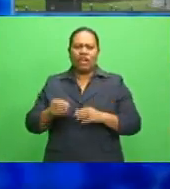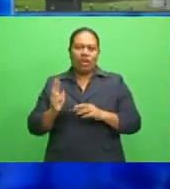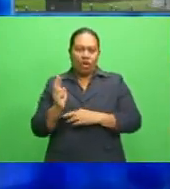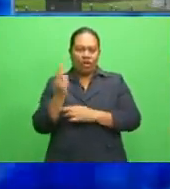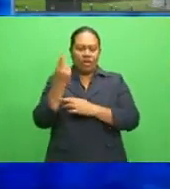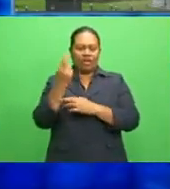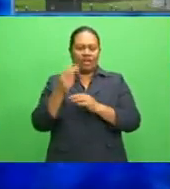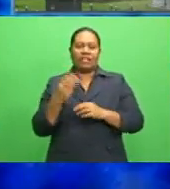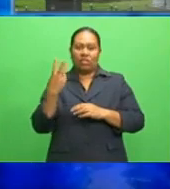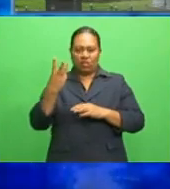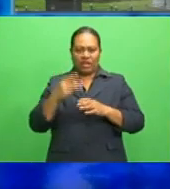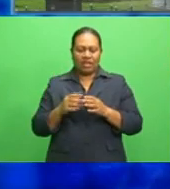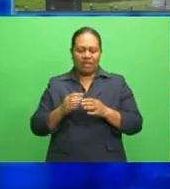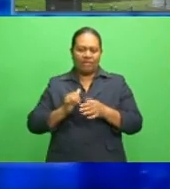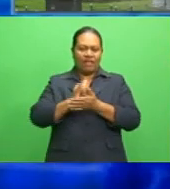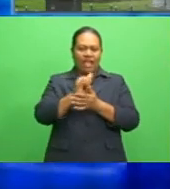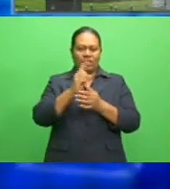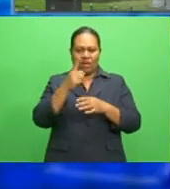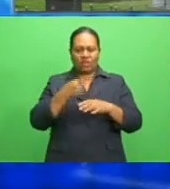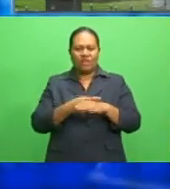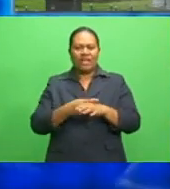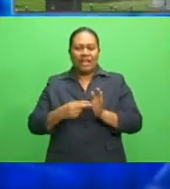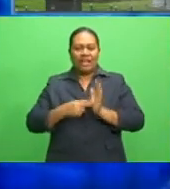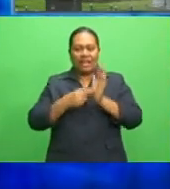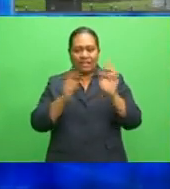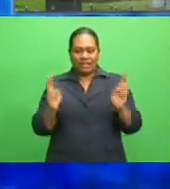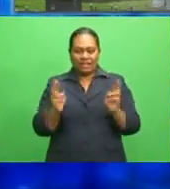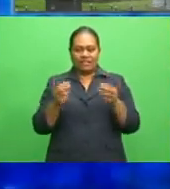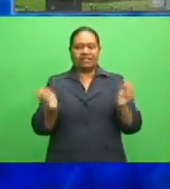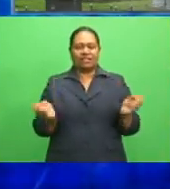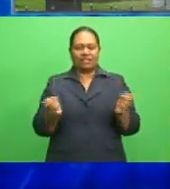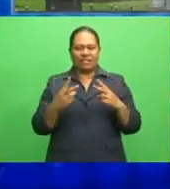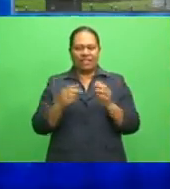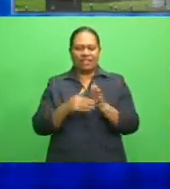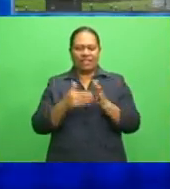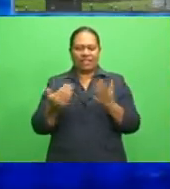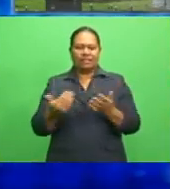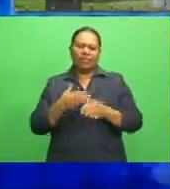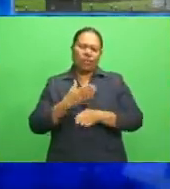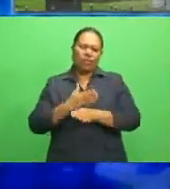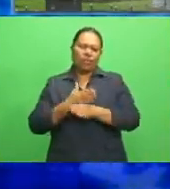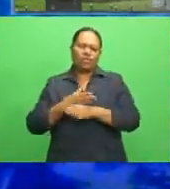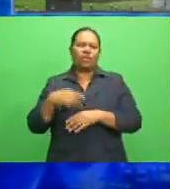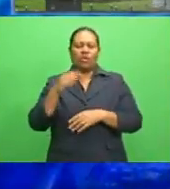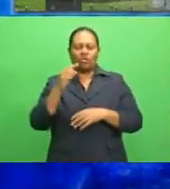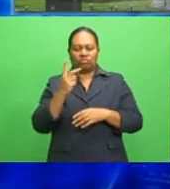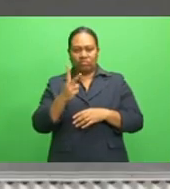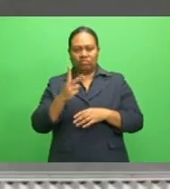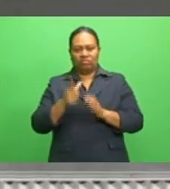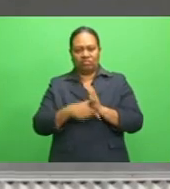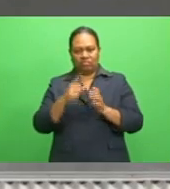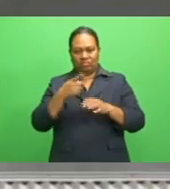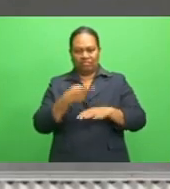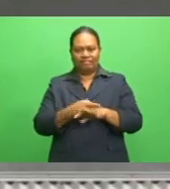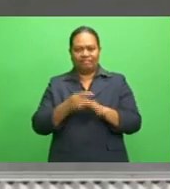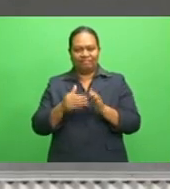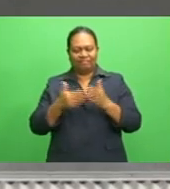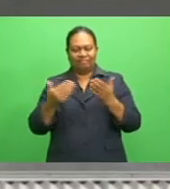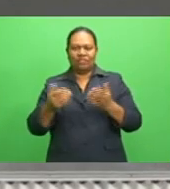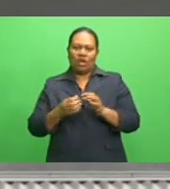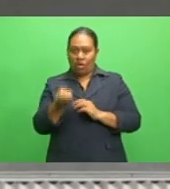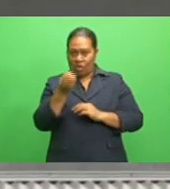up to 3 flights per week, while the Nandi-Sydney and Nandi-Los Angeles flights operate up to twice a week. Freight services to Hong